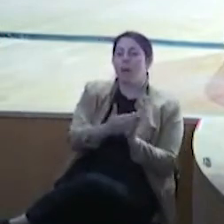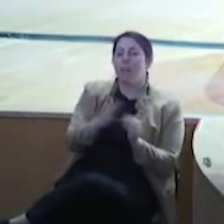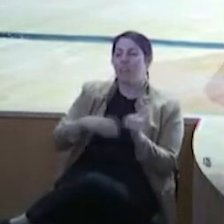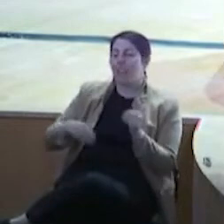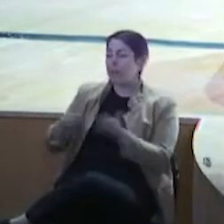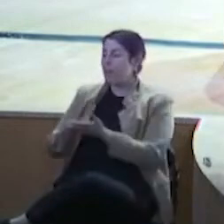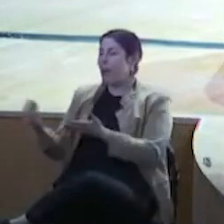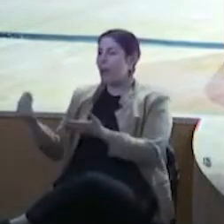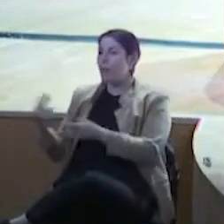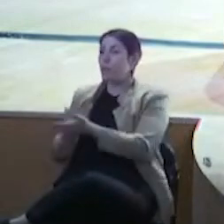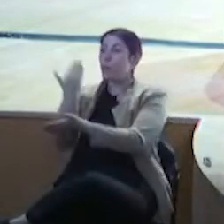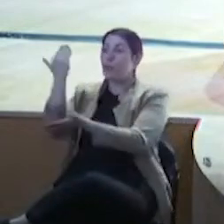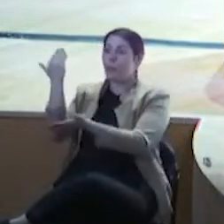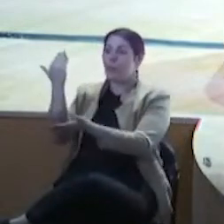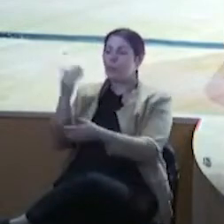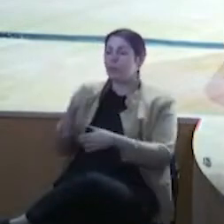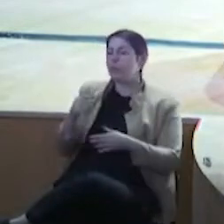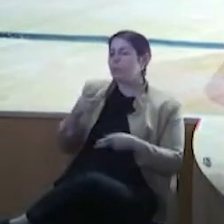are using.